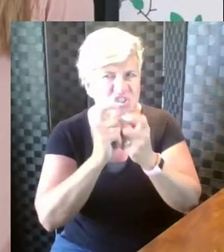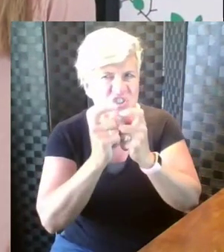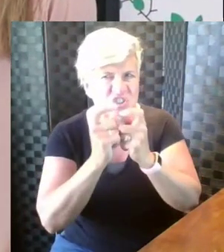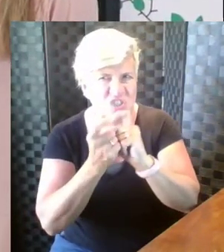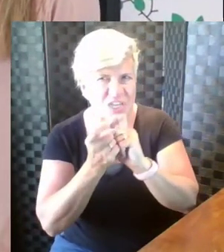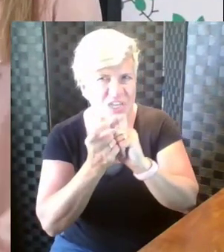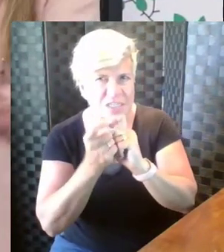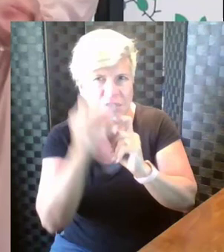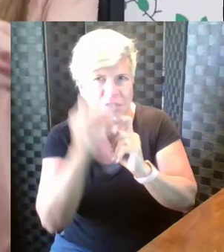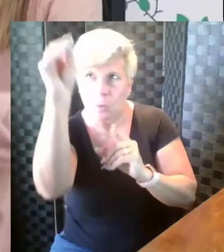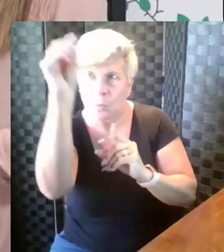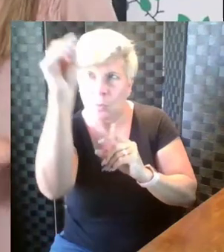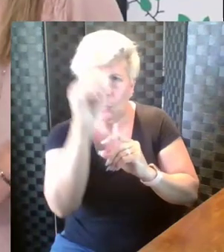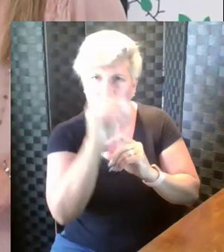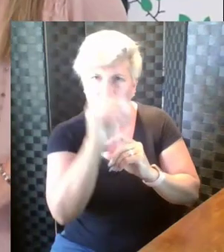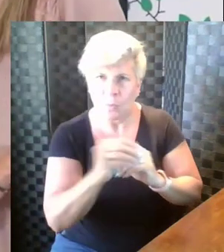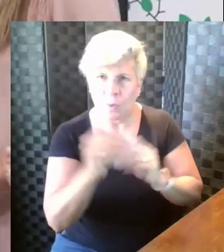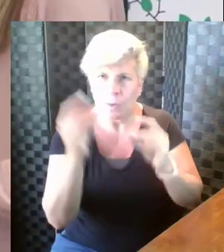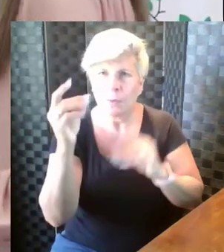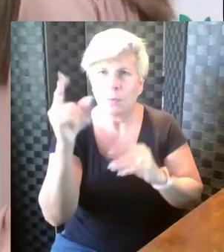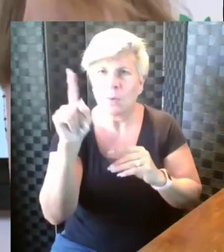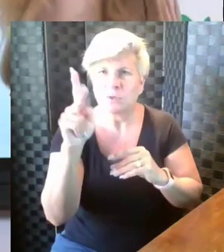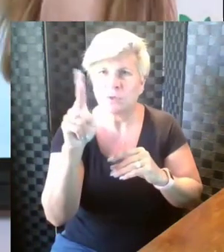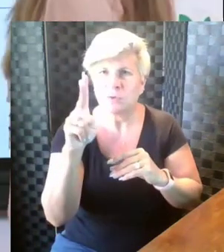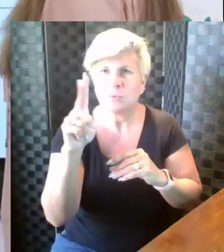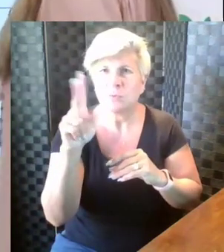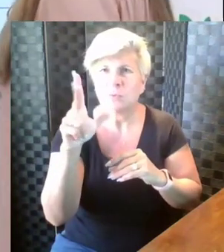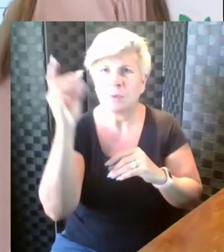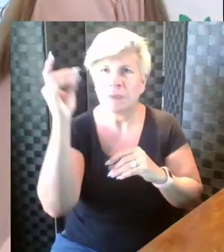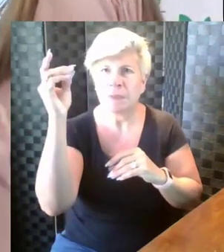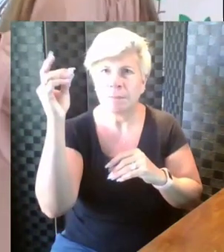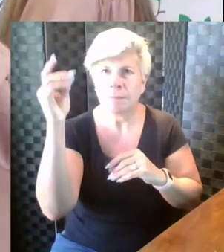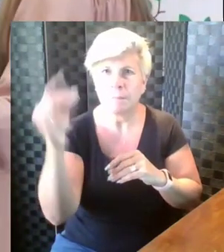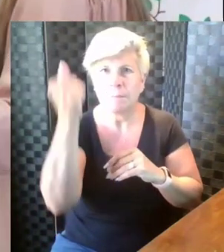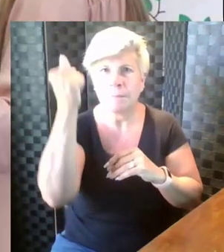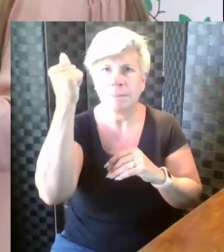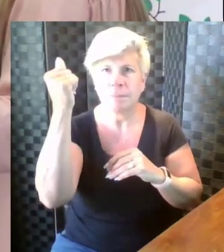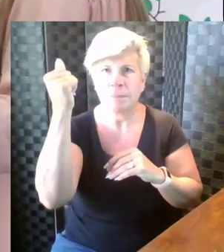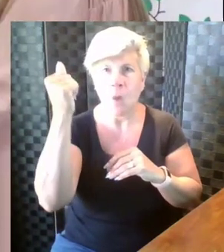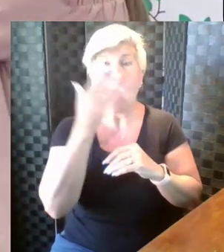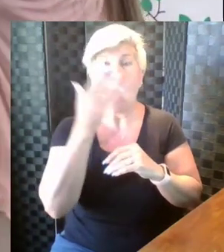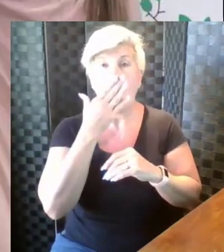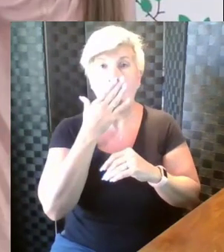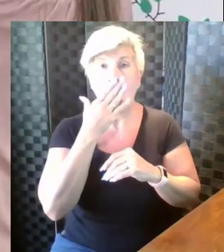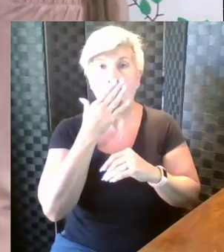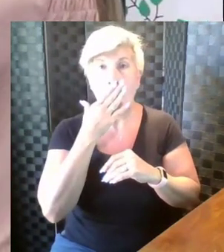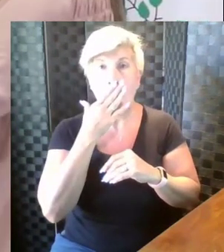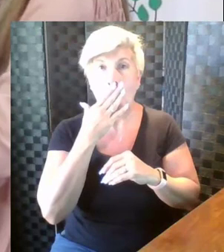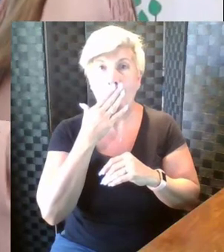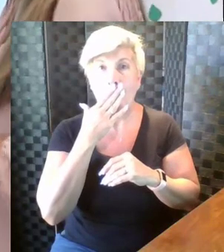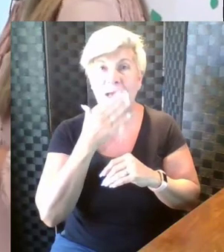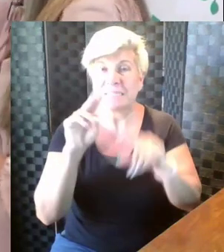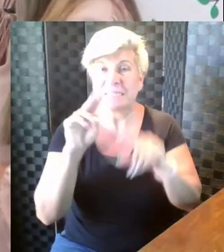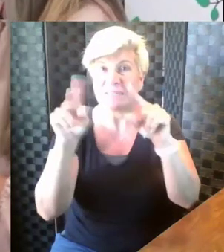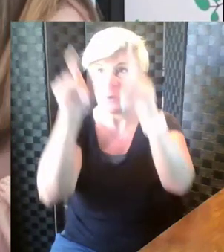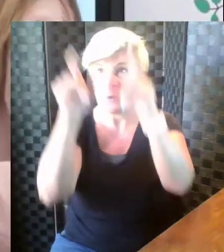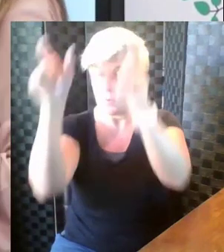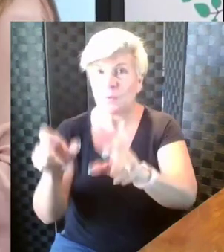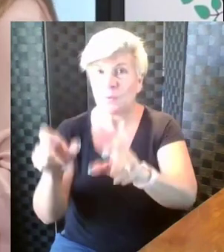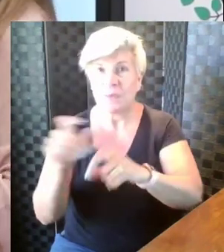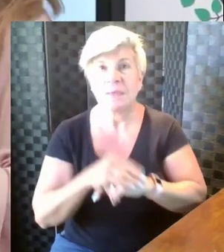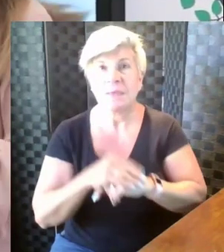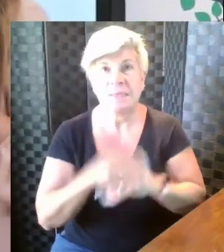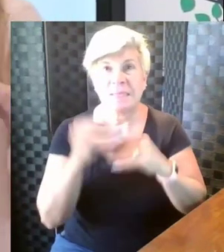them down to our number line. So would you snap your fingers when I count to 3? 1, 2, 3. All right, now we have them in a different arrangement. So now